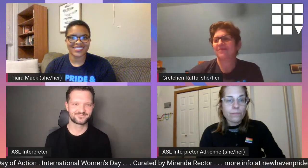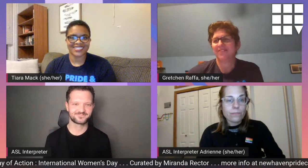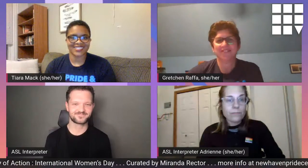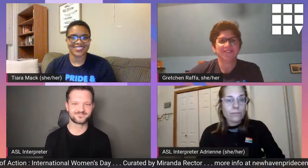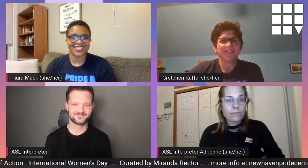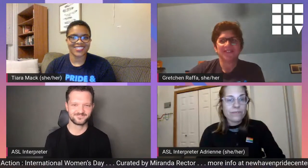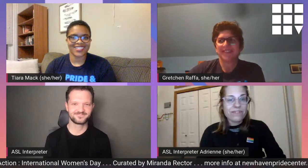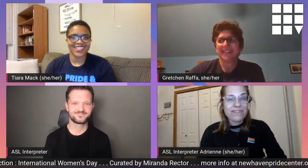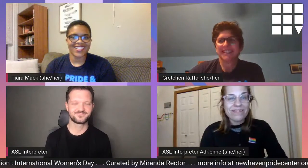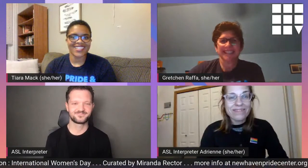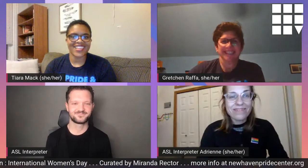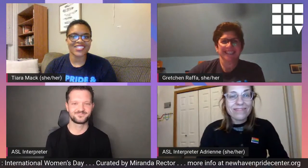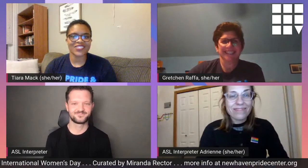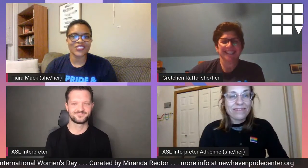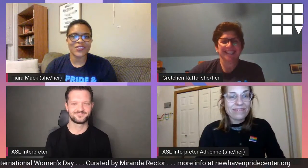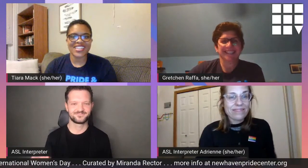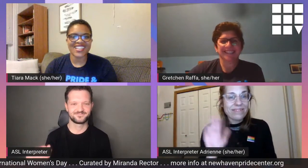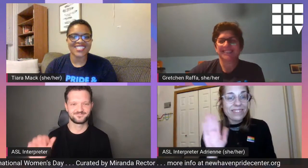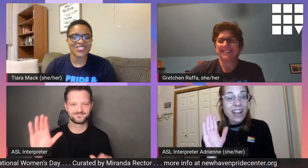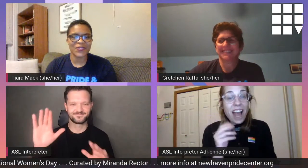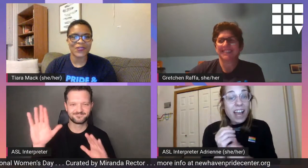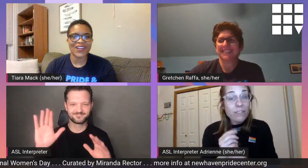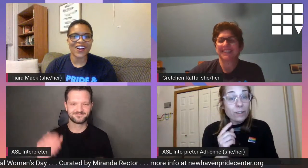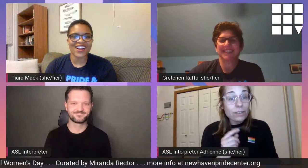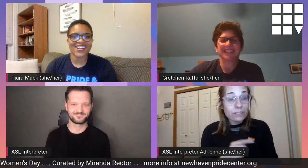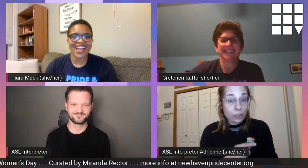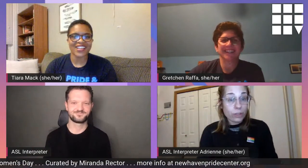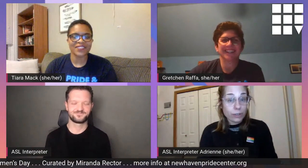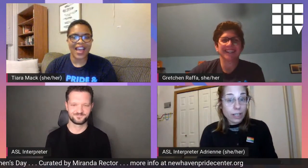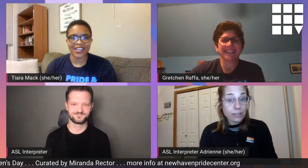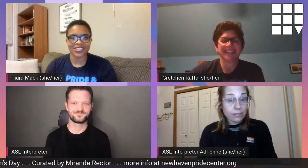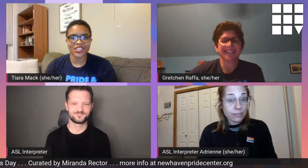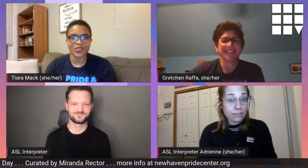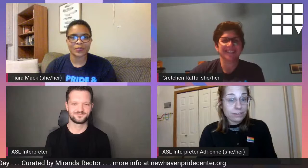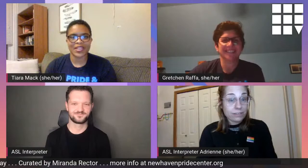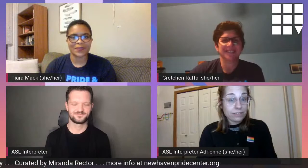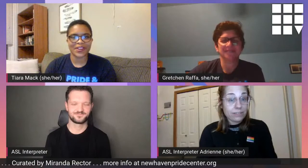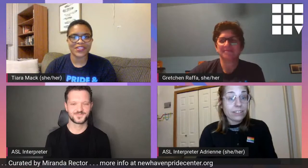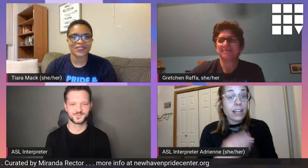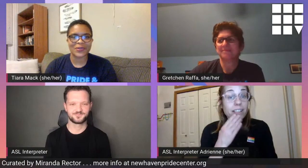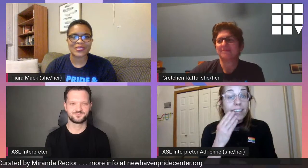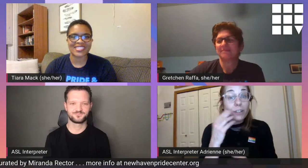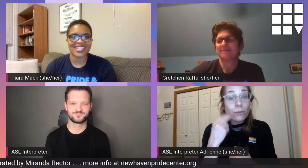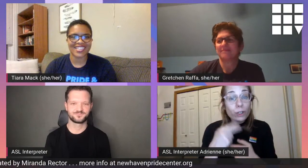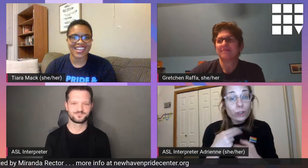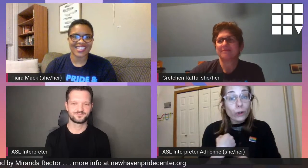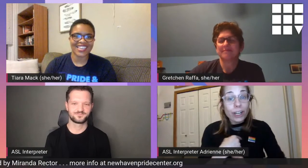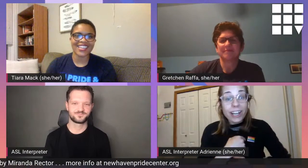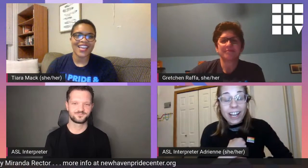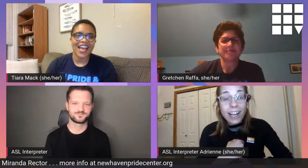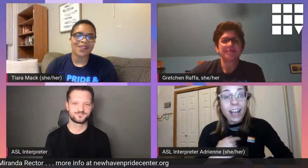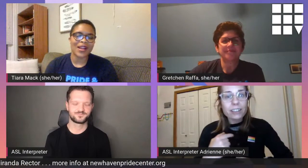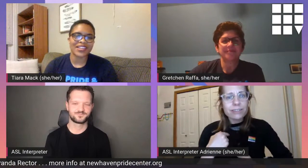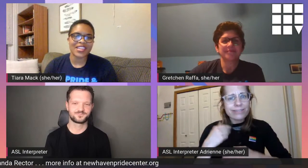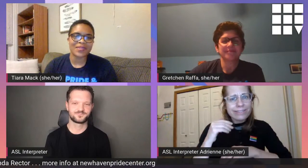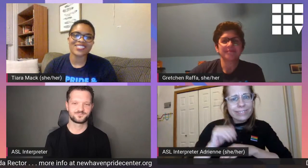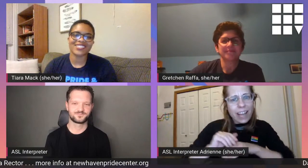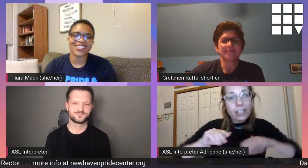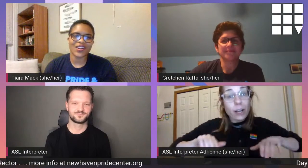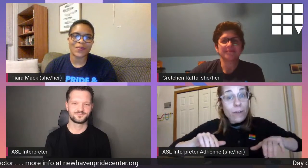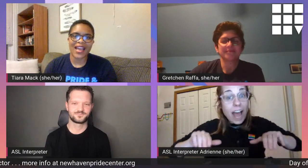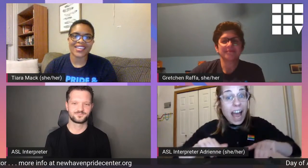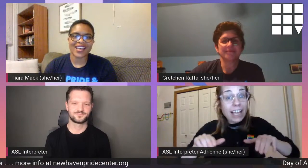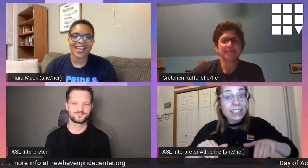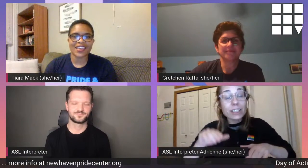everyone. Thanks for joining us for our Night of Action with Planned Parenthood Votes Connecticut. My name